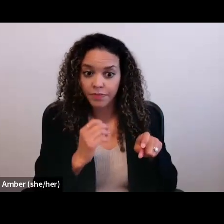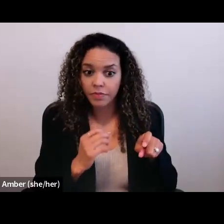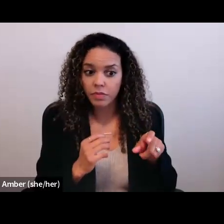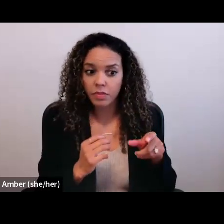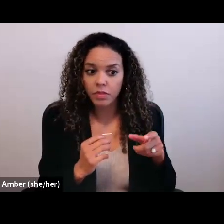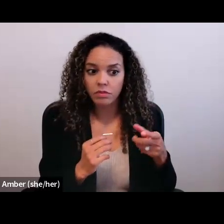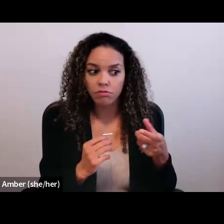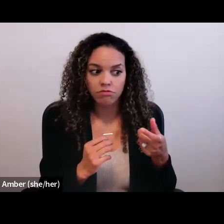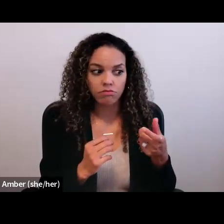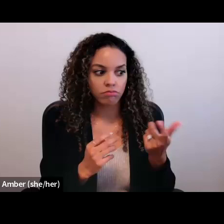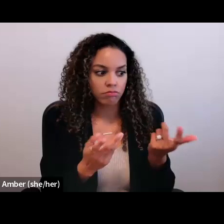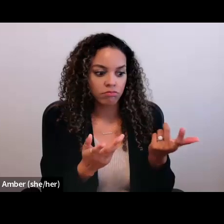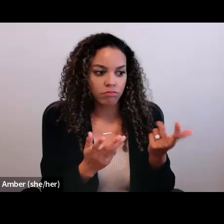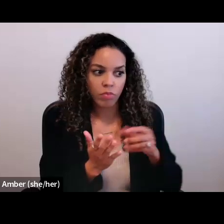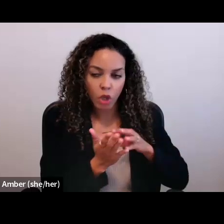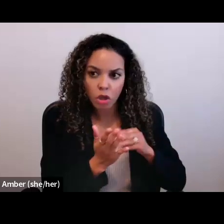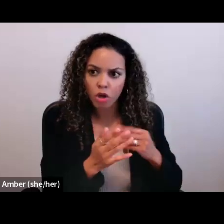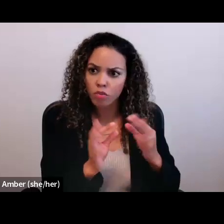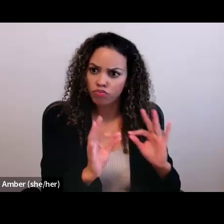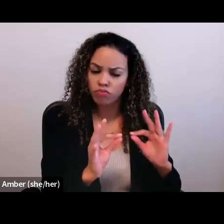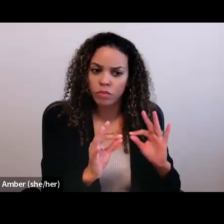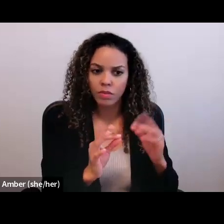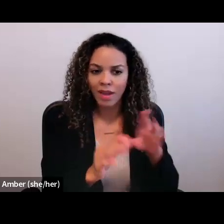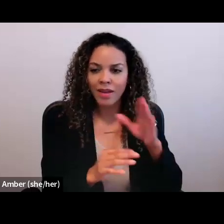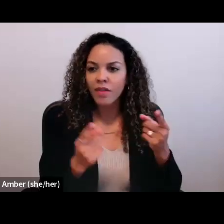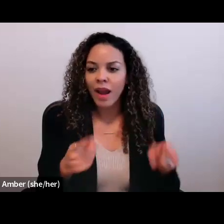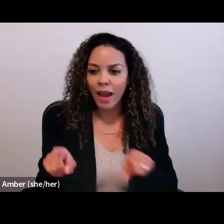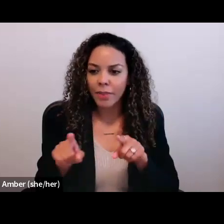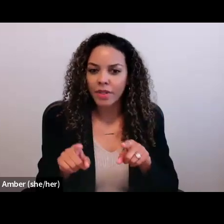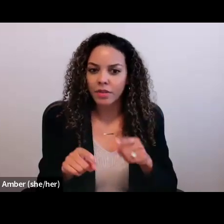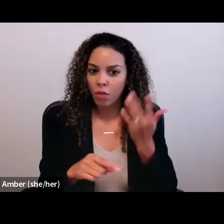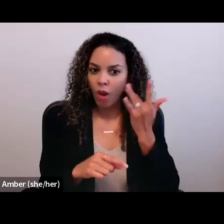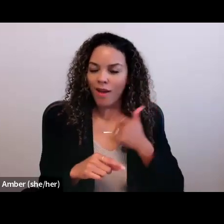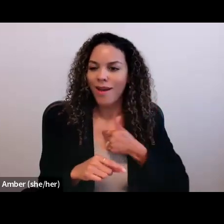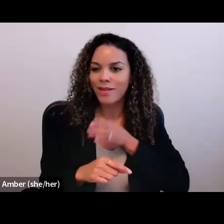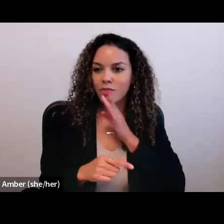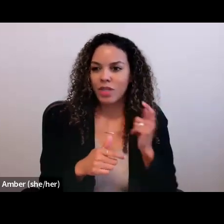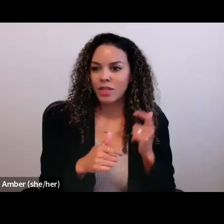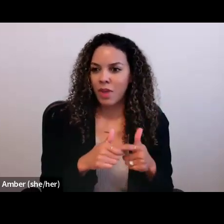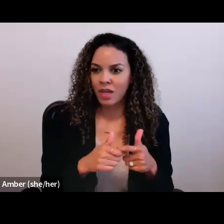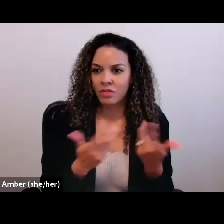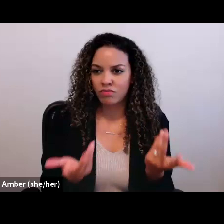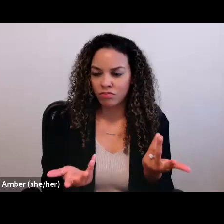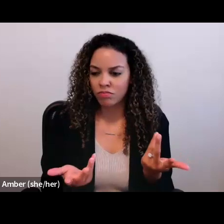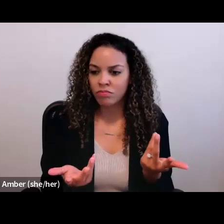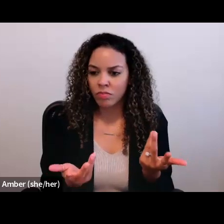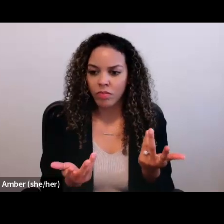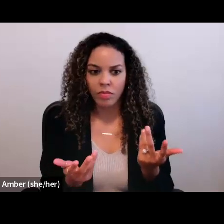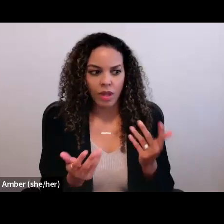never happened, because yo todavía hablo español como si fuera mi primer idioma. I still speak Spanish as if it